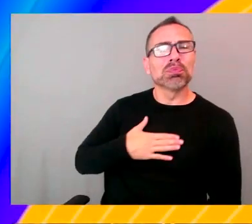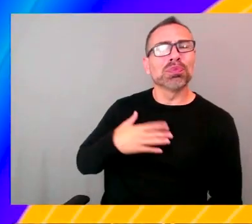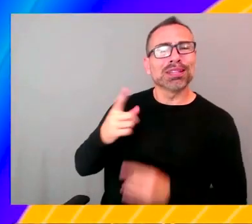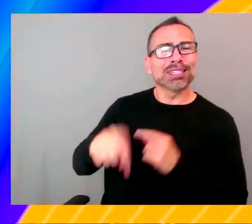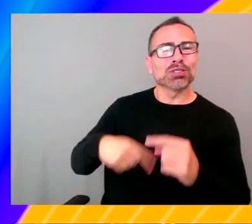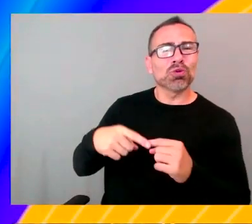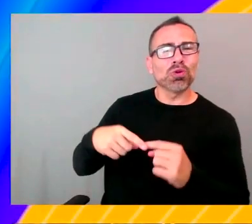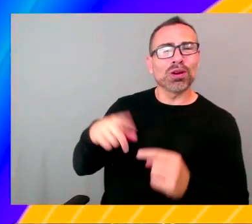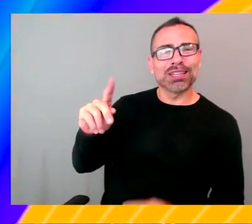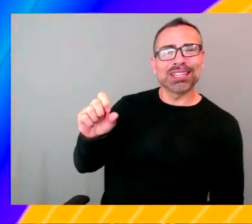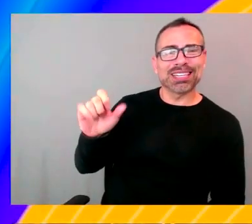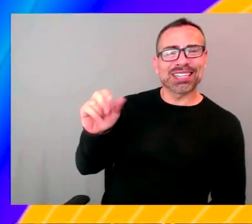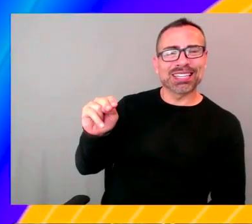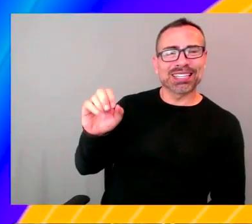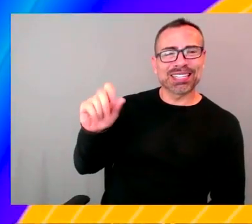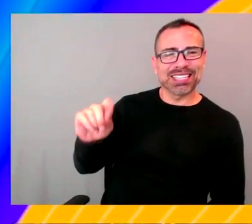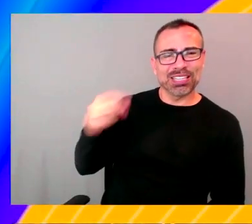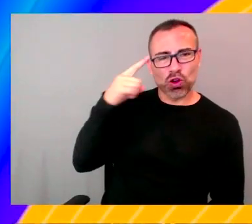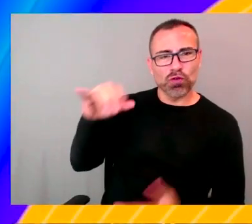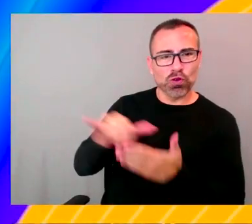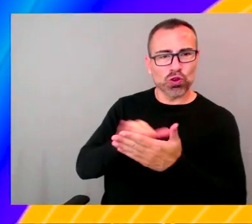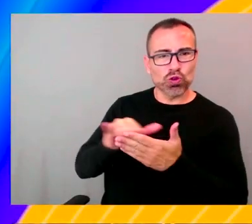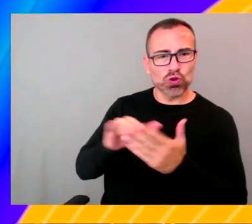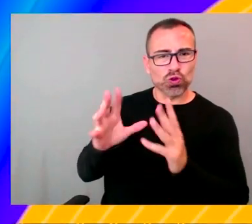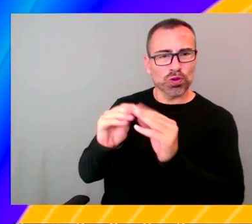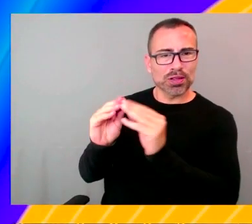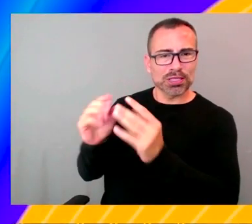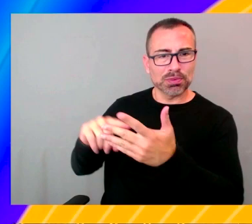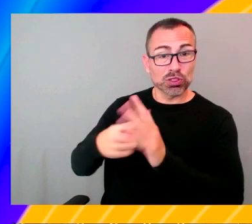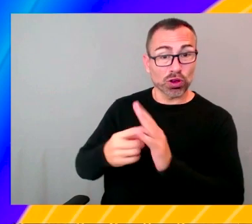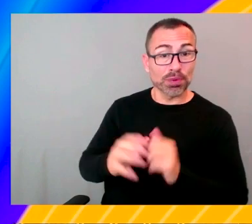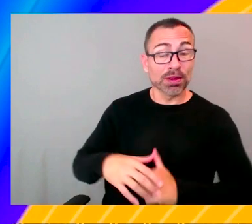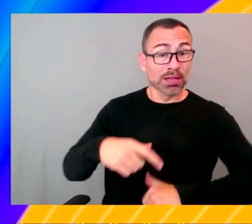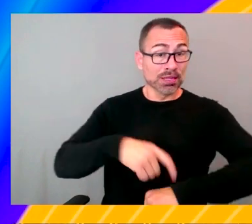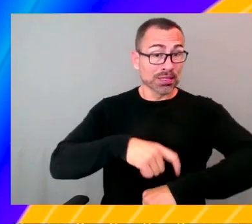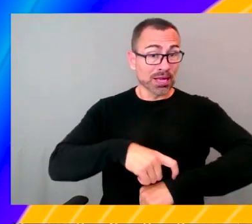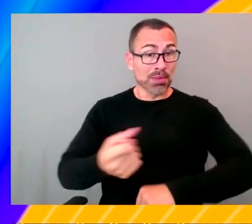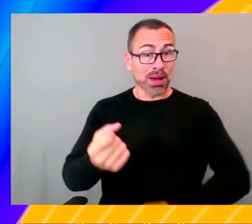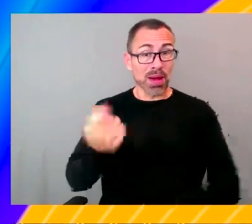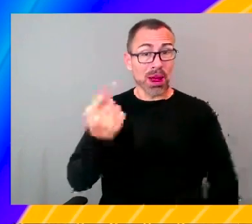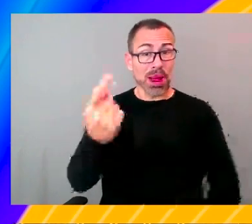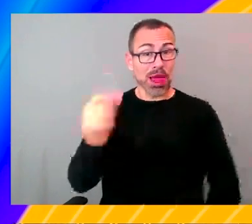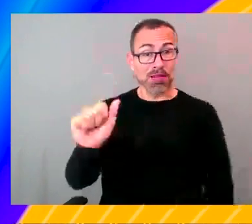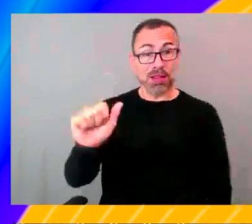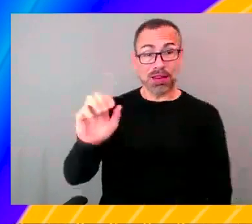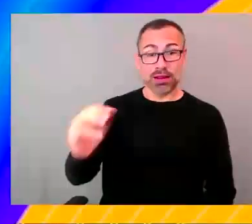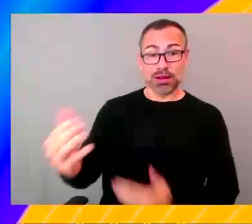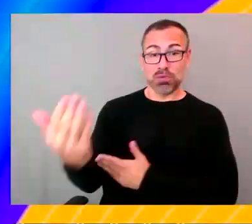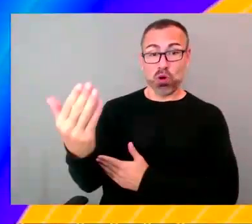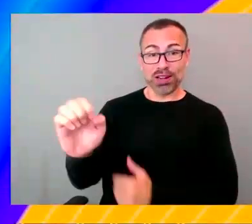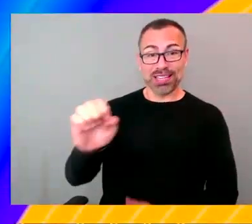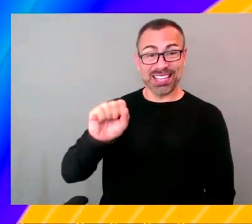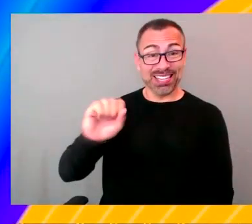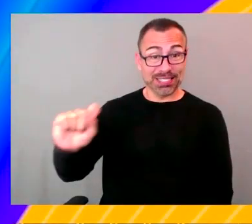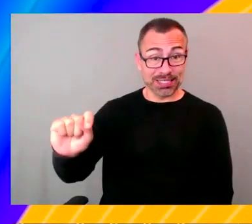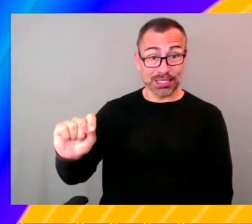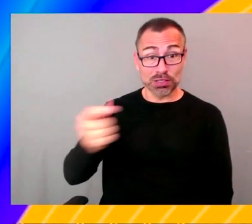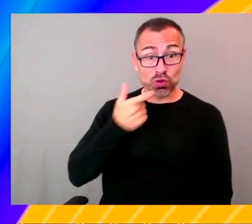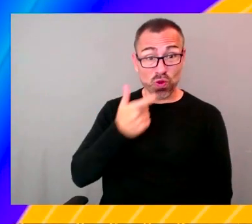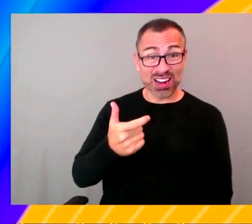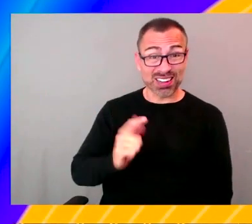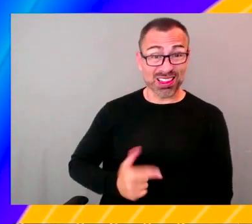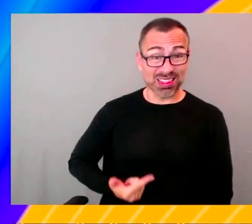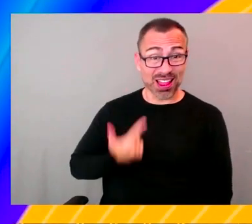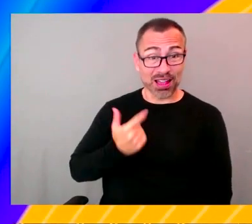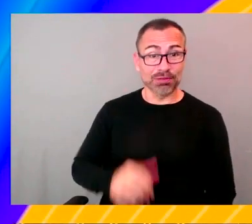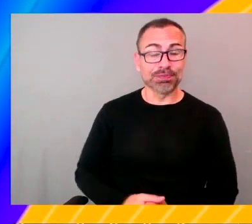At 11 a.m. Eastern. So tune in live. All right, we're stressing out this one instance. Should we stress out the other one? Let's